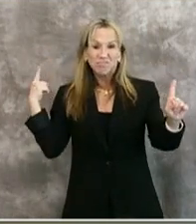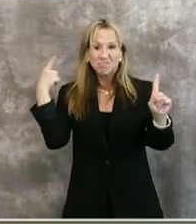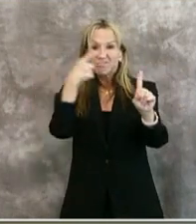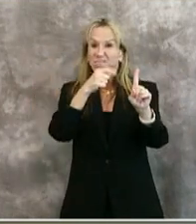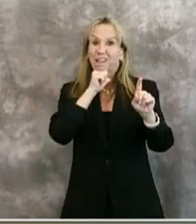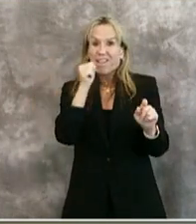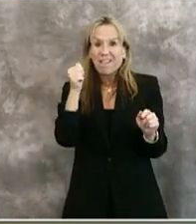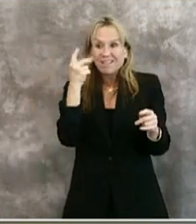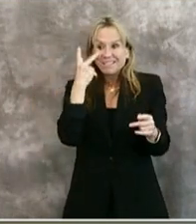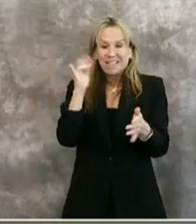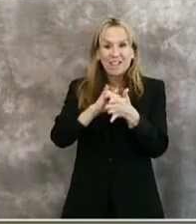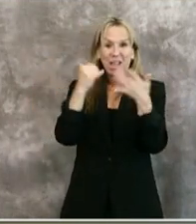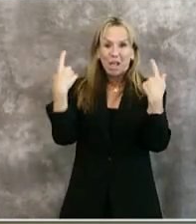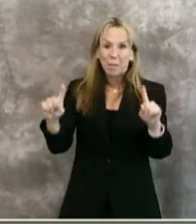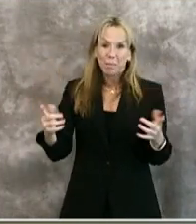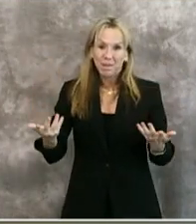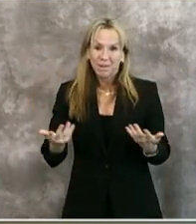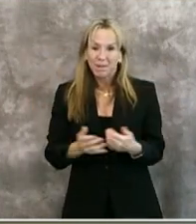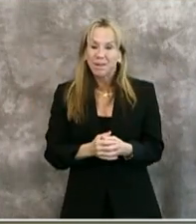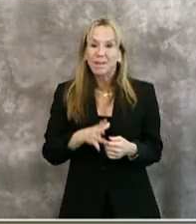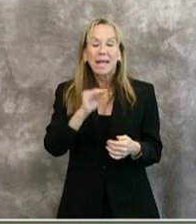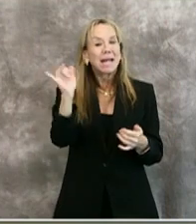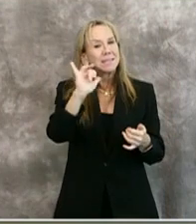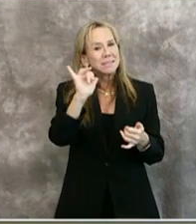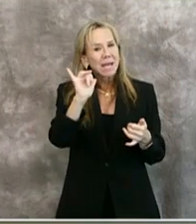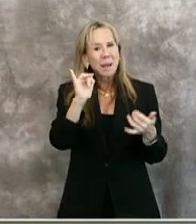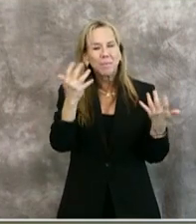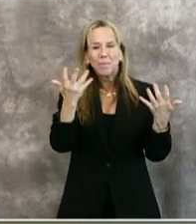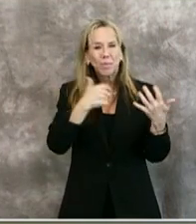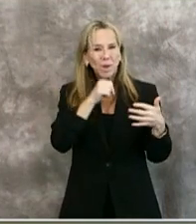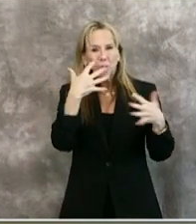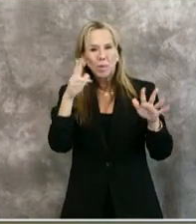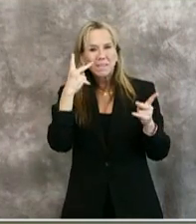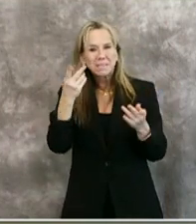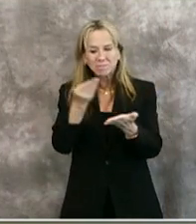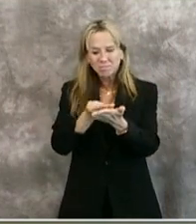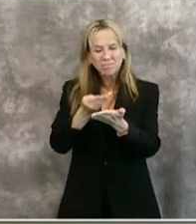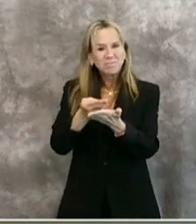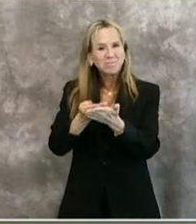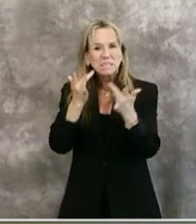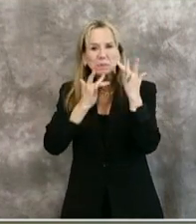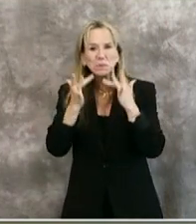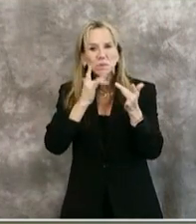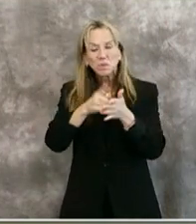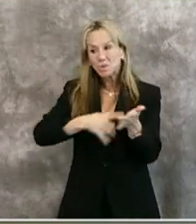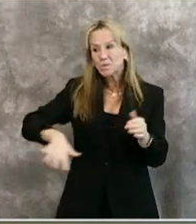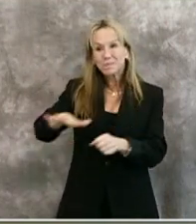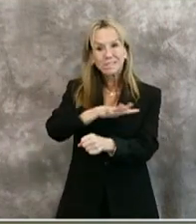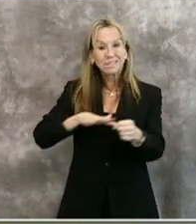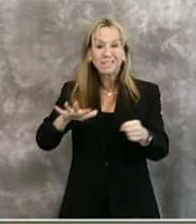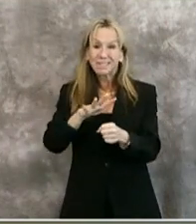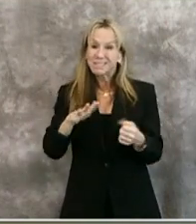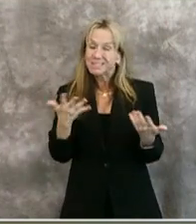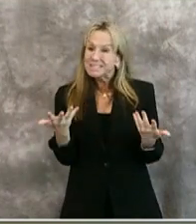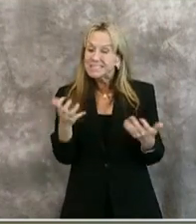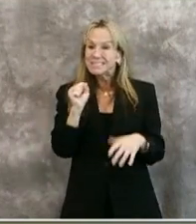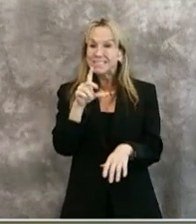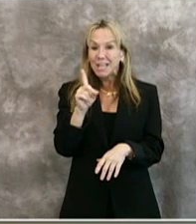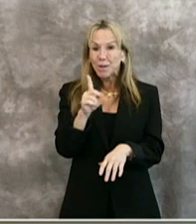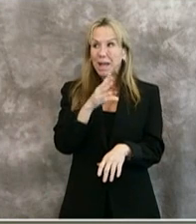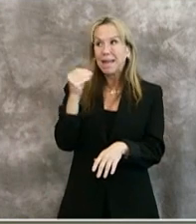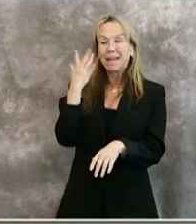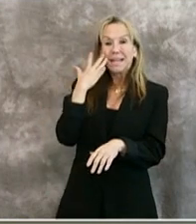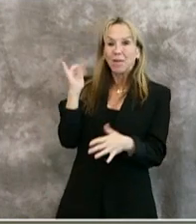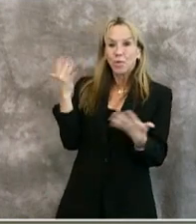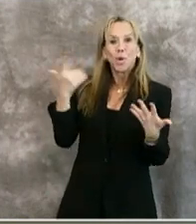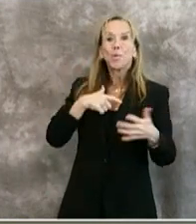not have happen, but would also have tremendous economic distress on our local economy. And so that puts the state of California and San Diego County in